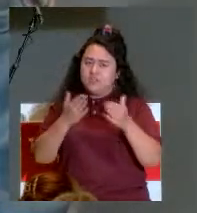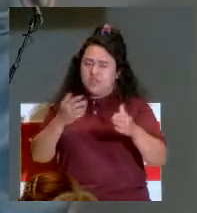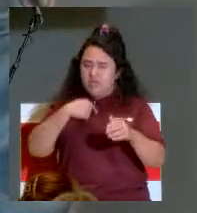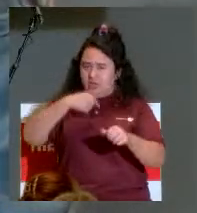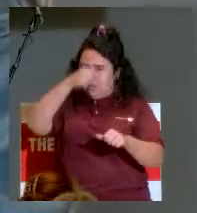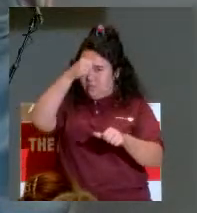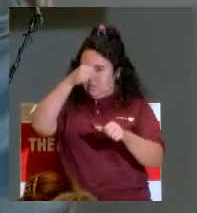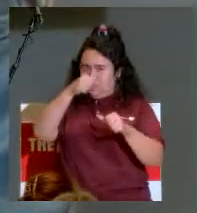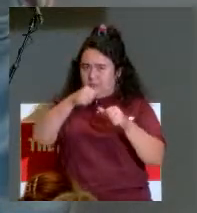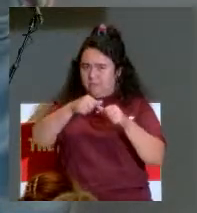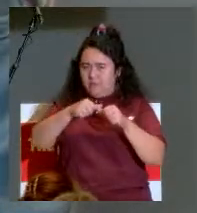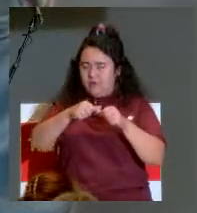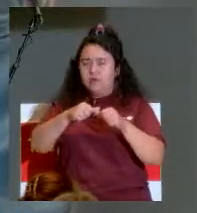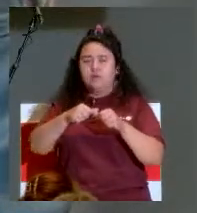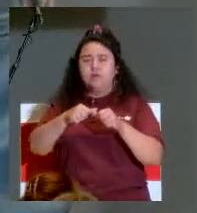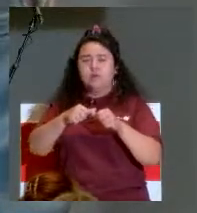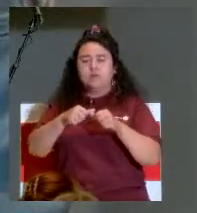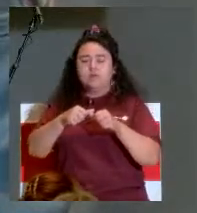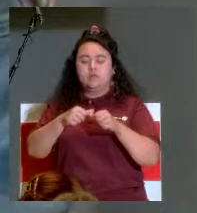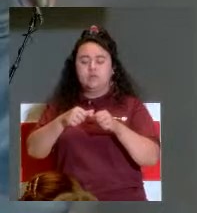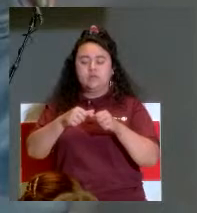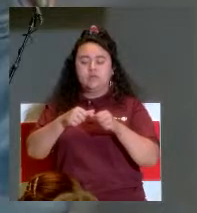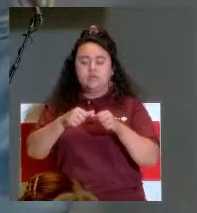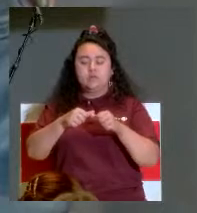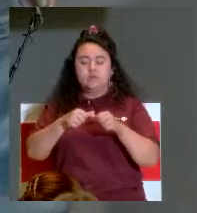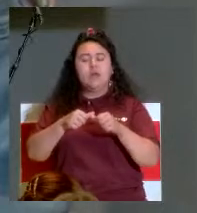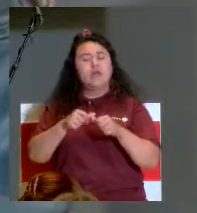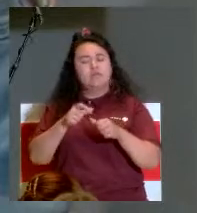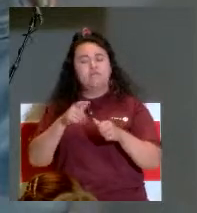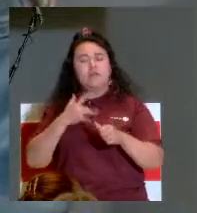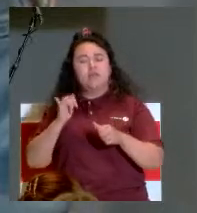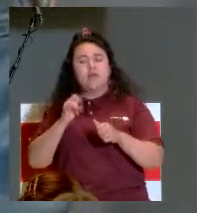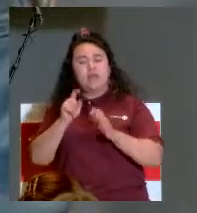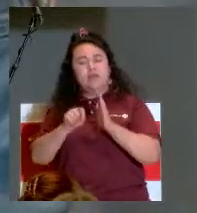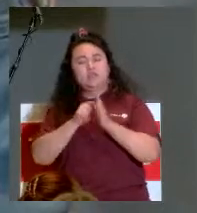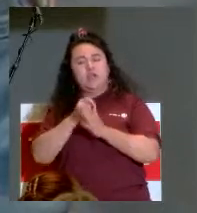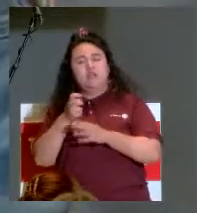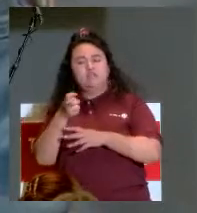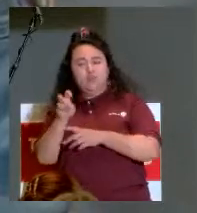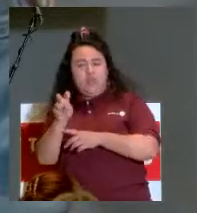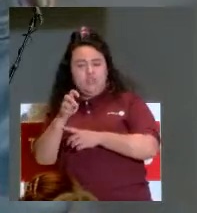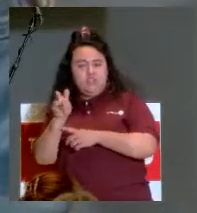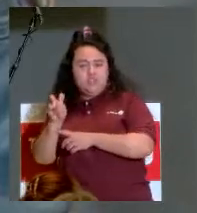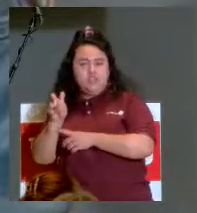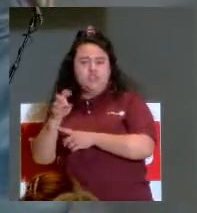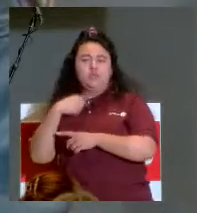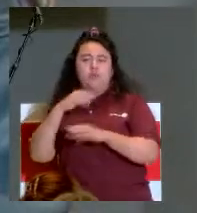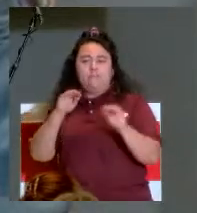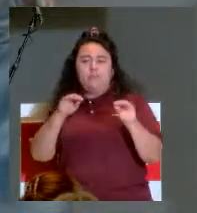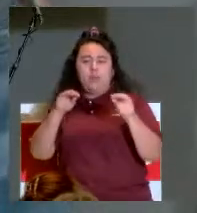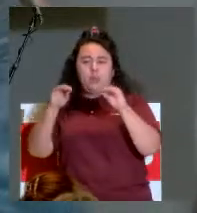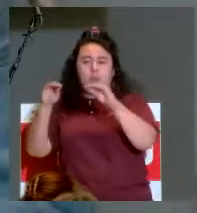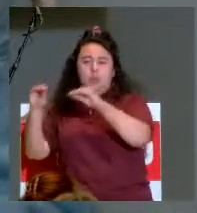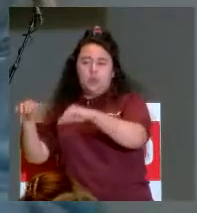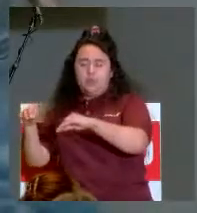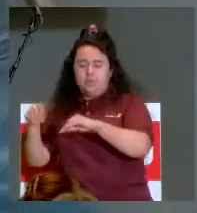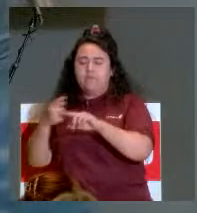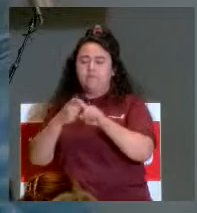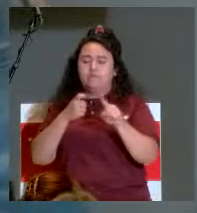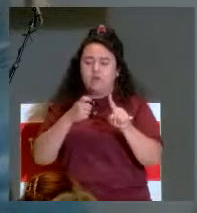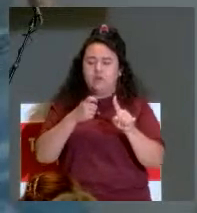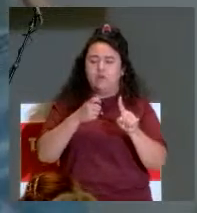mean? In kind of a transition. You know, we went. You know, movement kind of went from